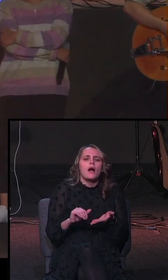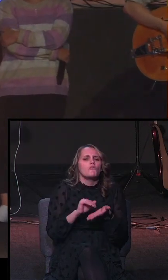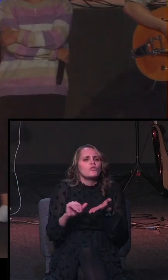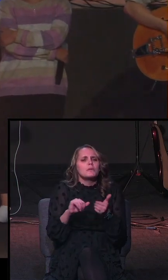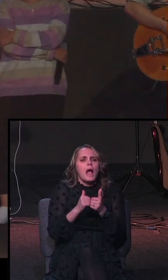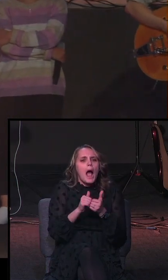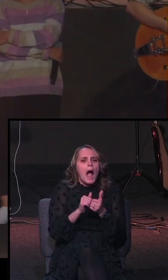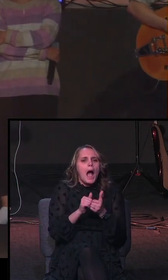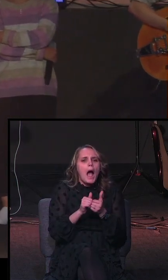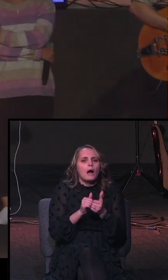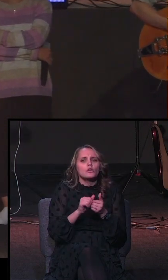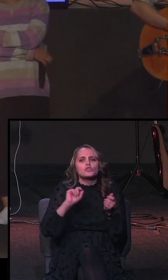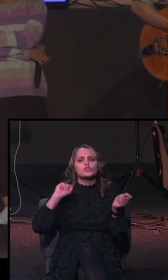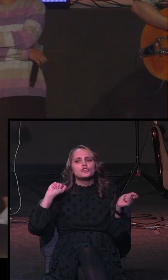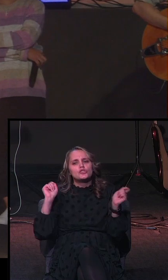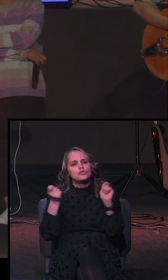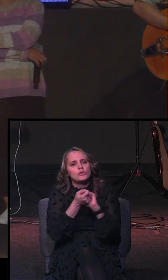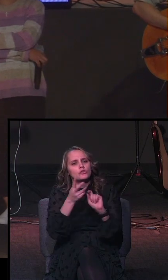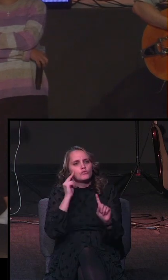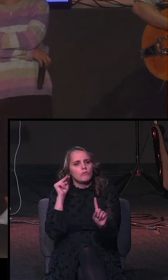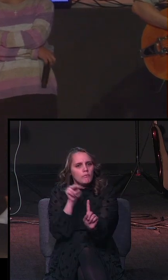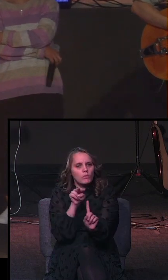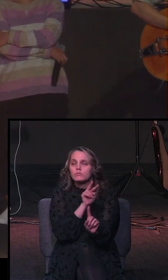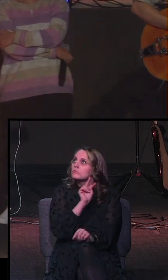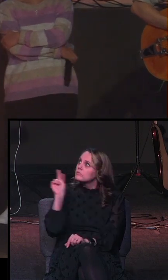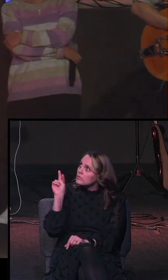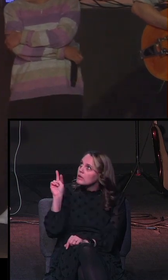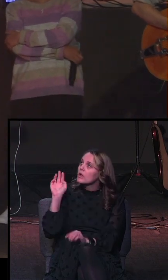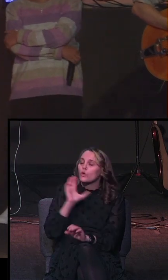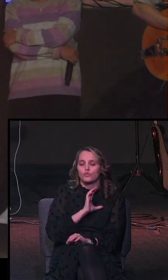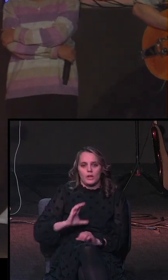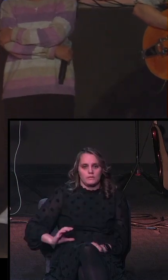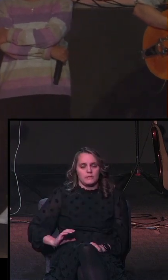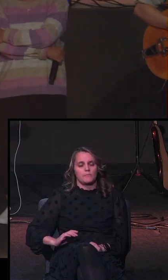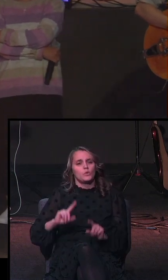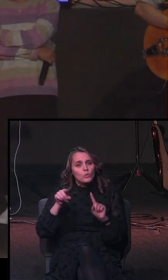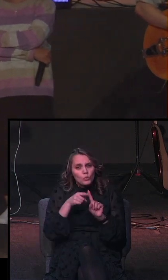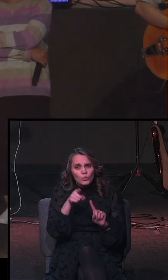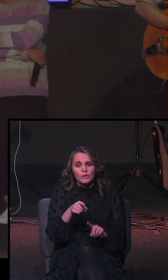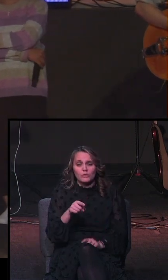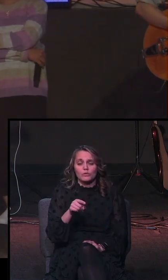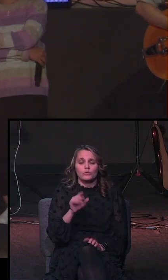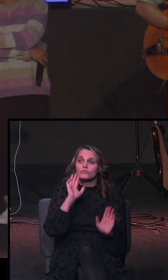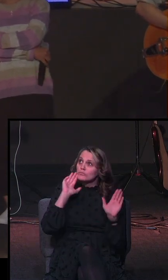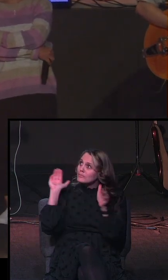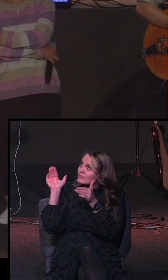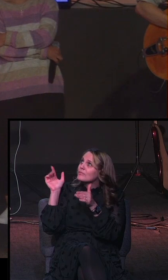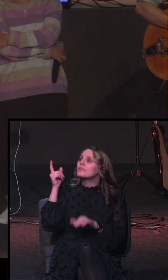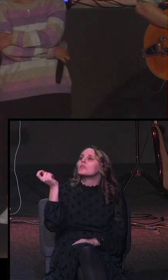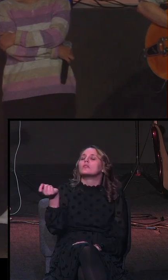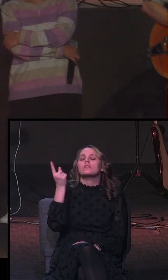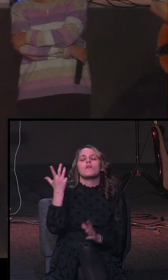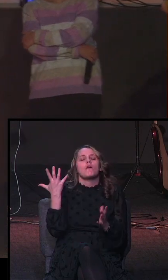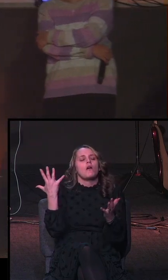our gaze off of them and getting our gaze fixed on Christ. When you do that, you see how much he loved you, how